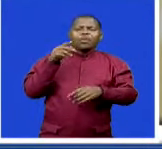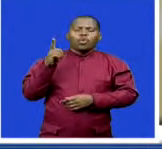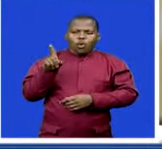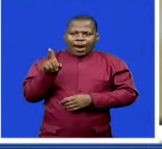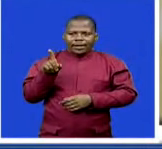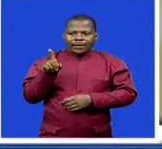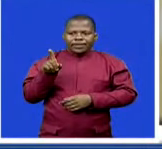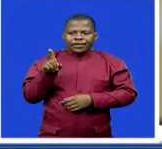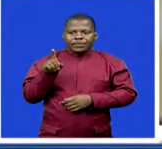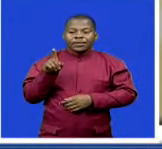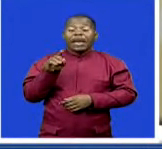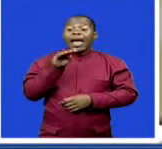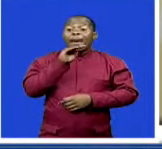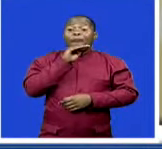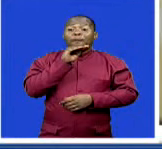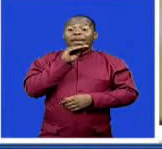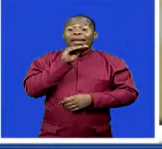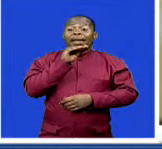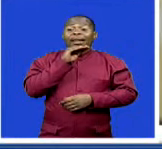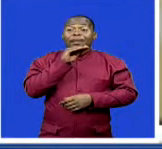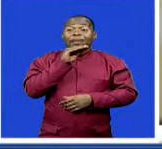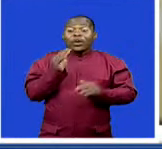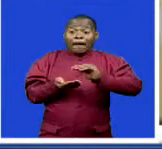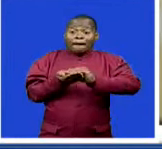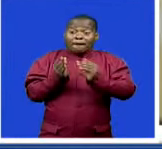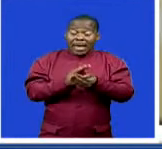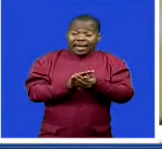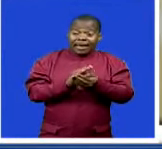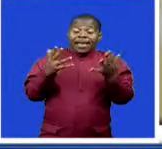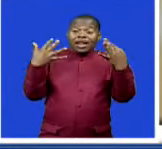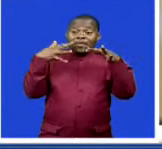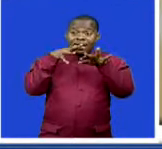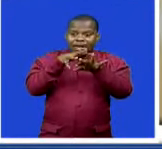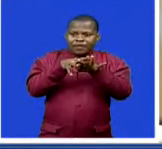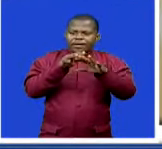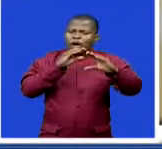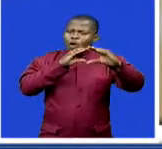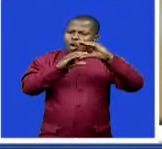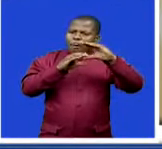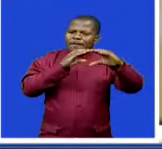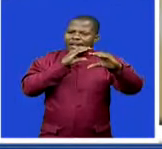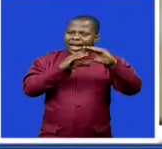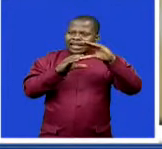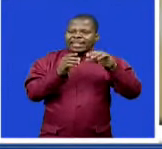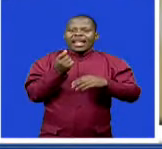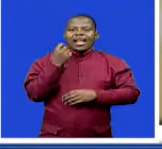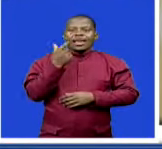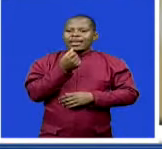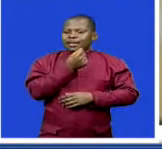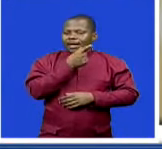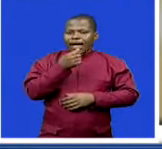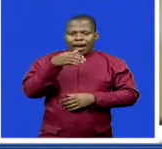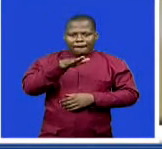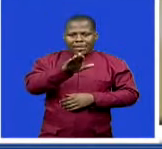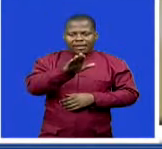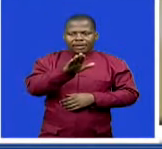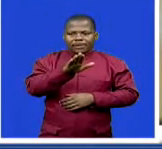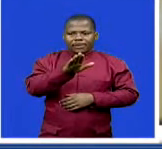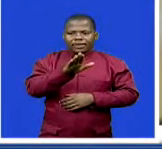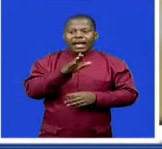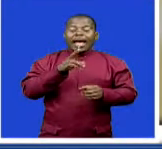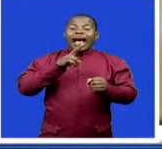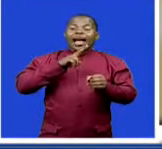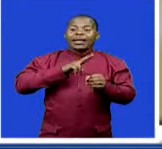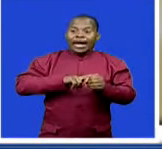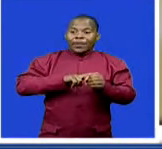the social media platforms, wawakhela ukuthi for communication. It was meant kuba indlela